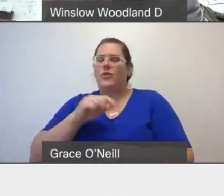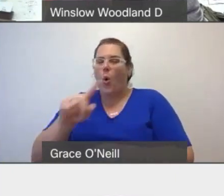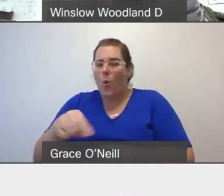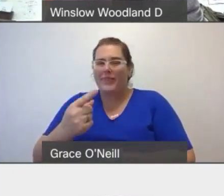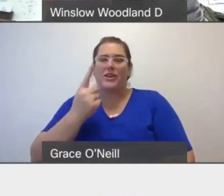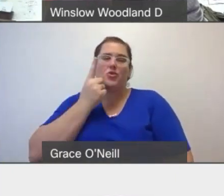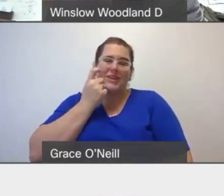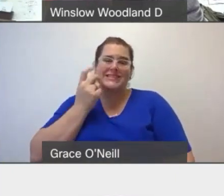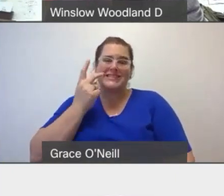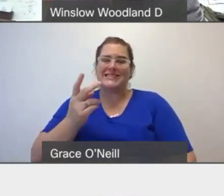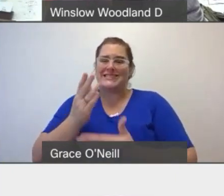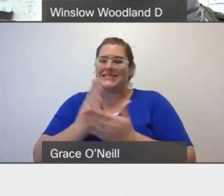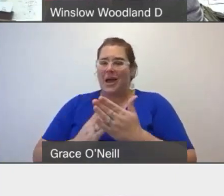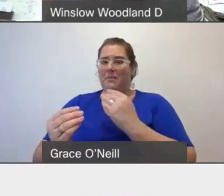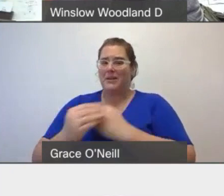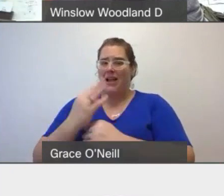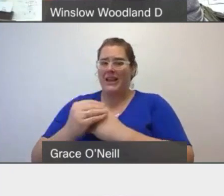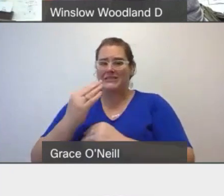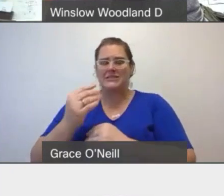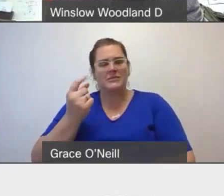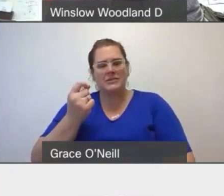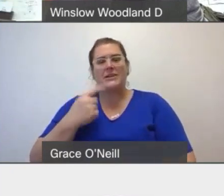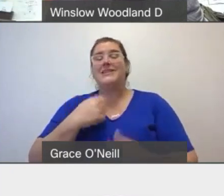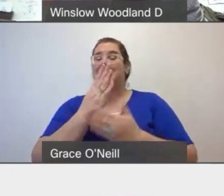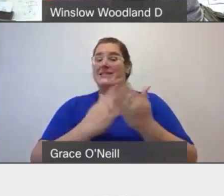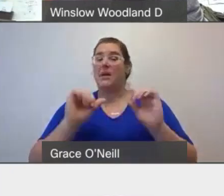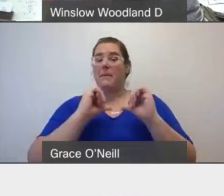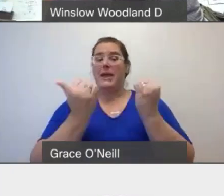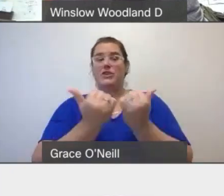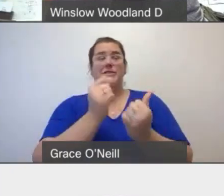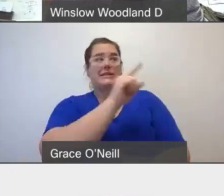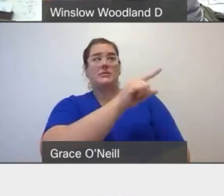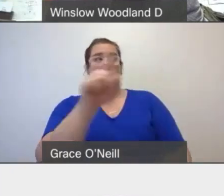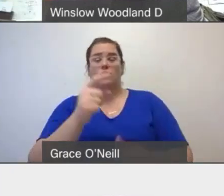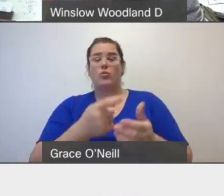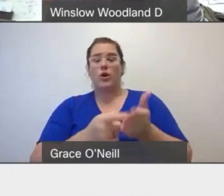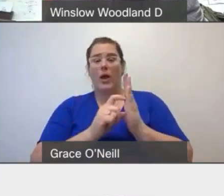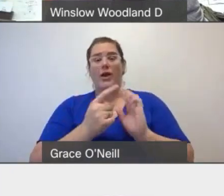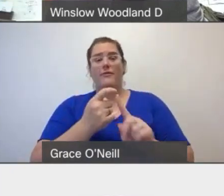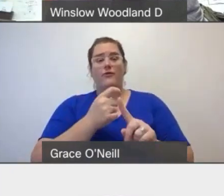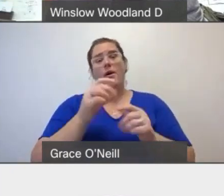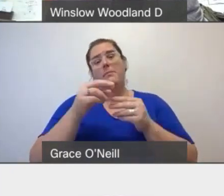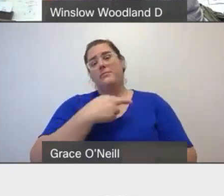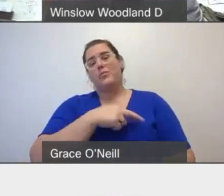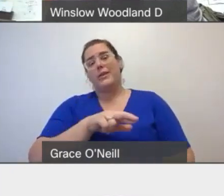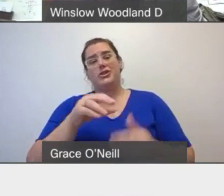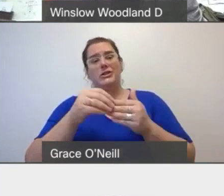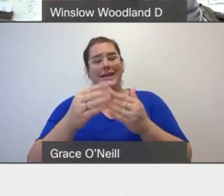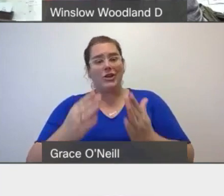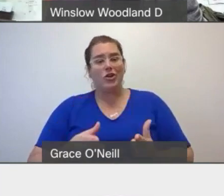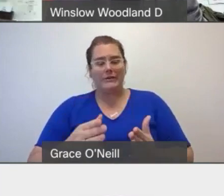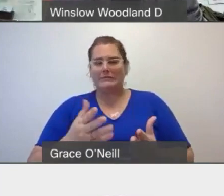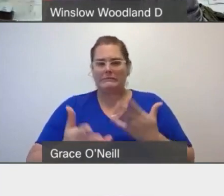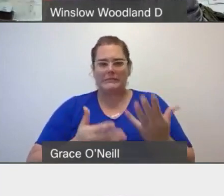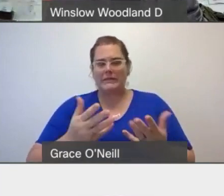I know that some agencies have said that they are requiring that it come from a religious leader. I have